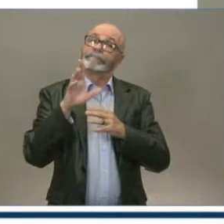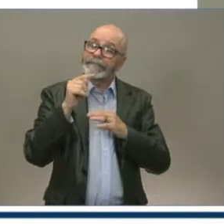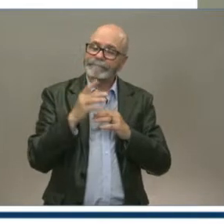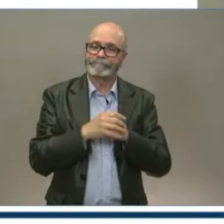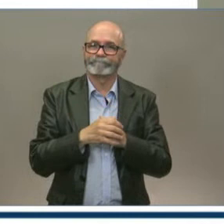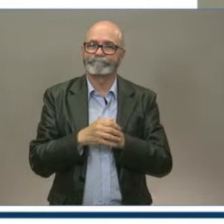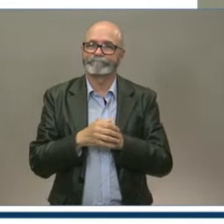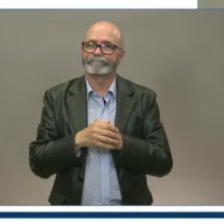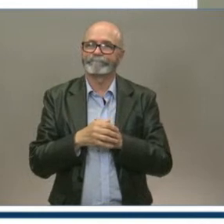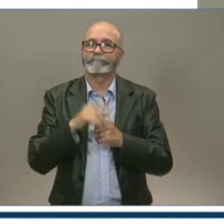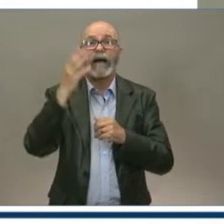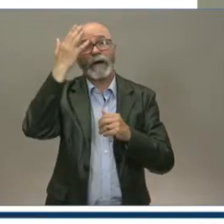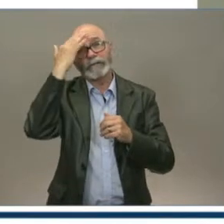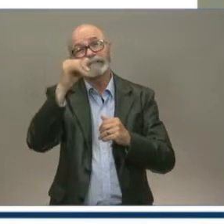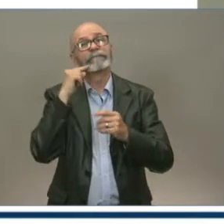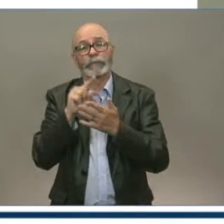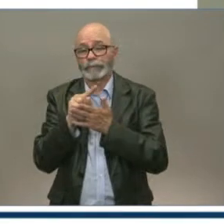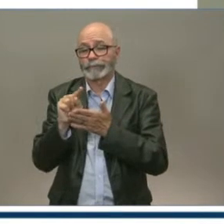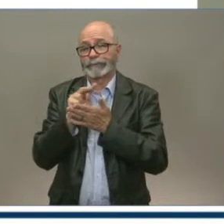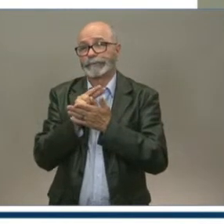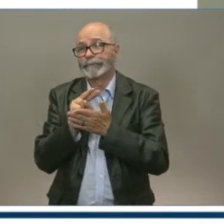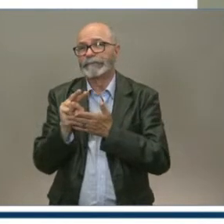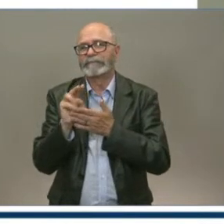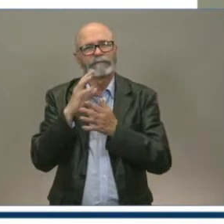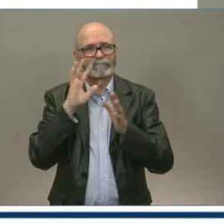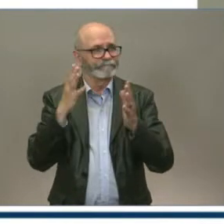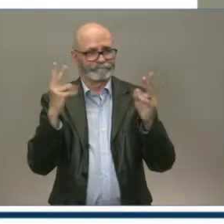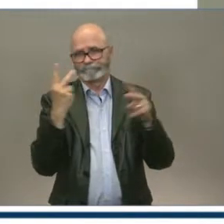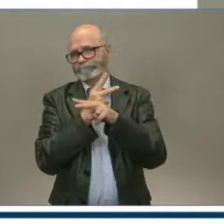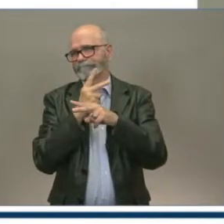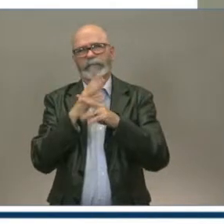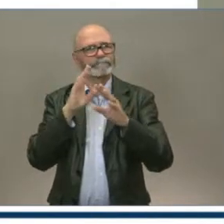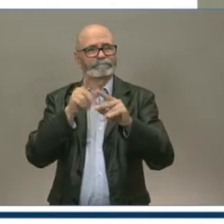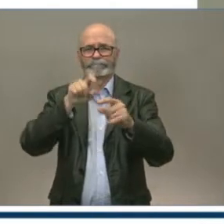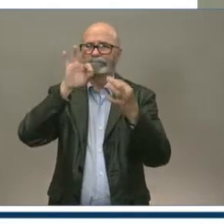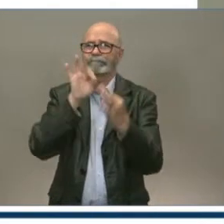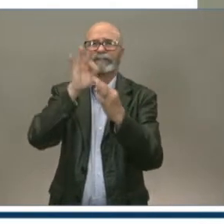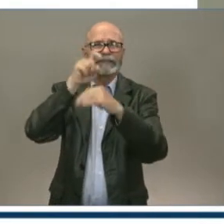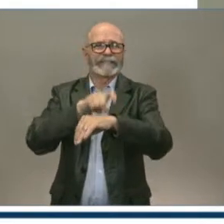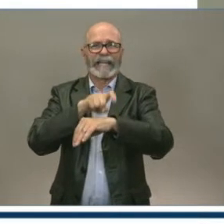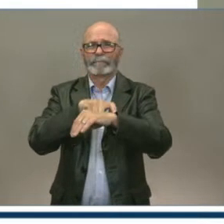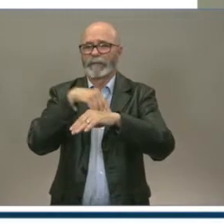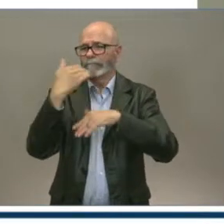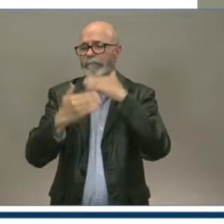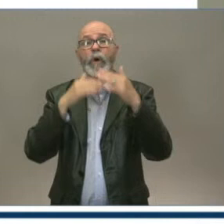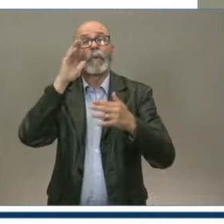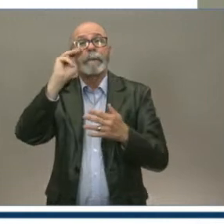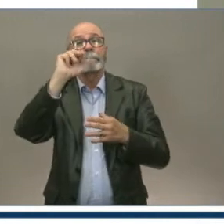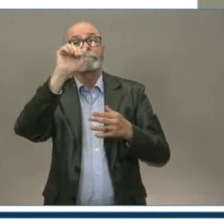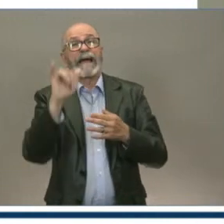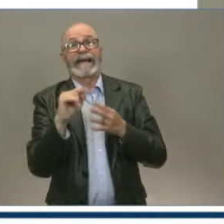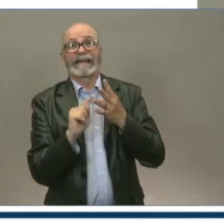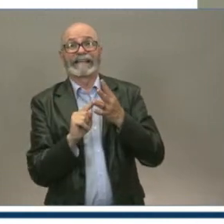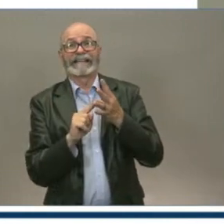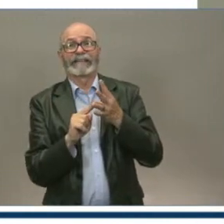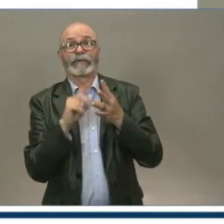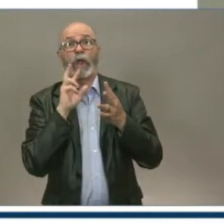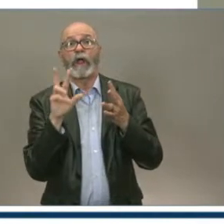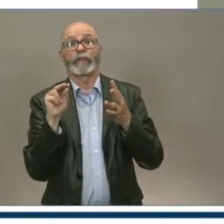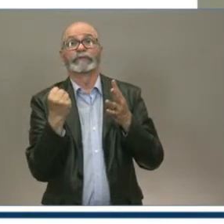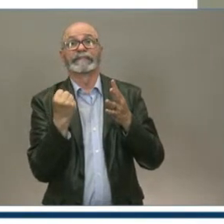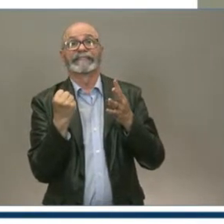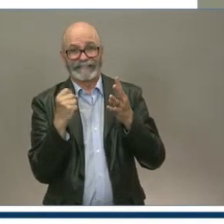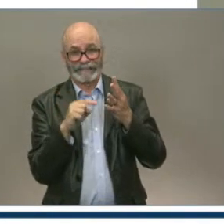number of weeks. That by the time we get into the end of May, we're at the 30-year-old age group. So trying to set something up specific